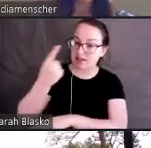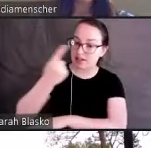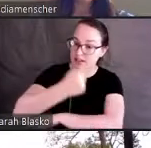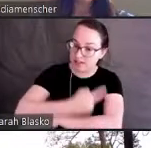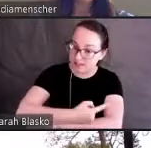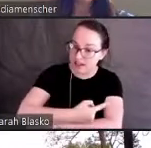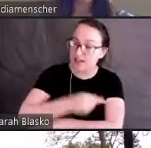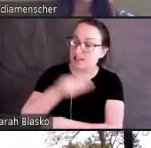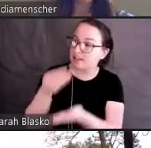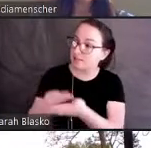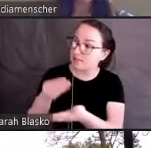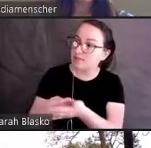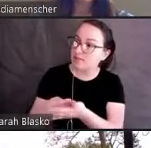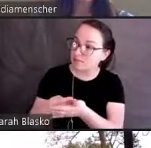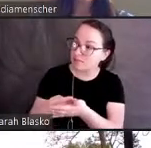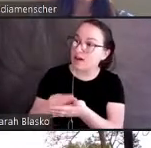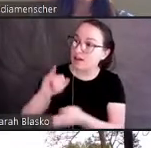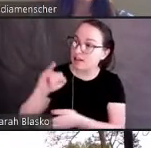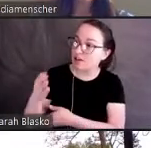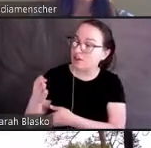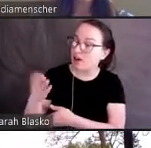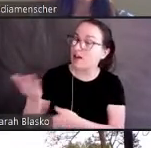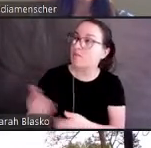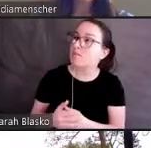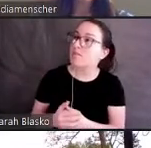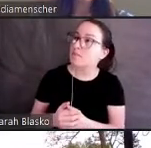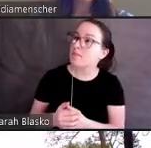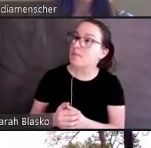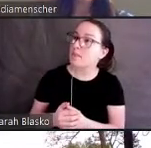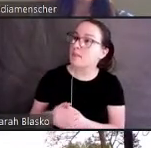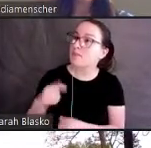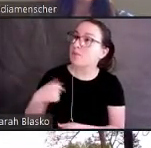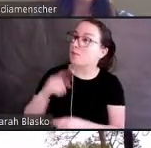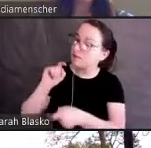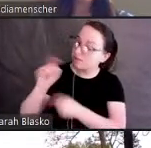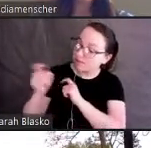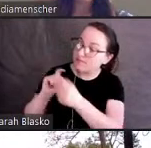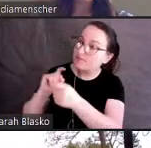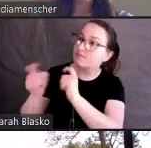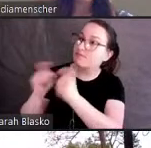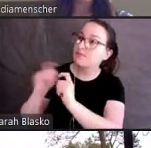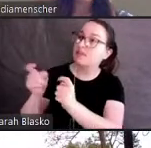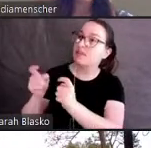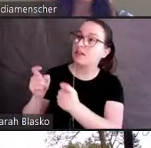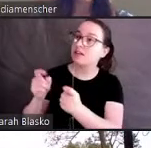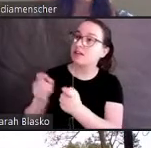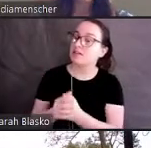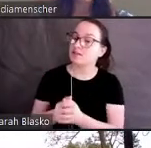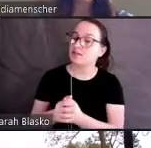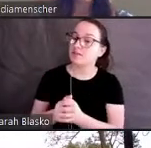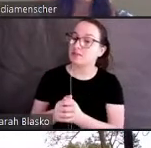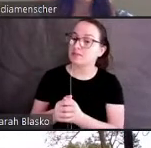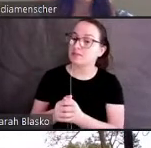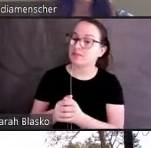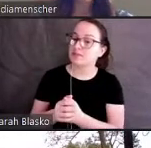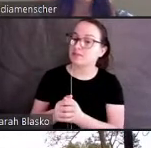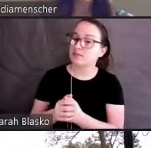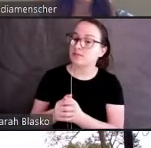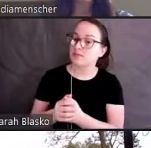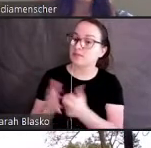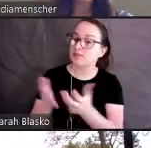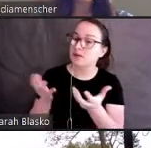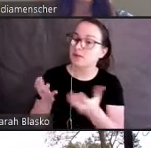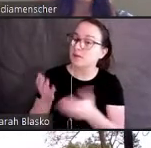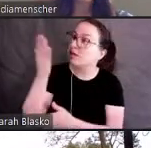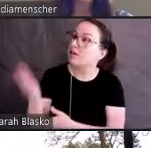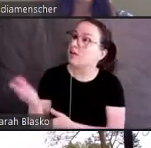salaries. We're giving to you this offering, wanting you to bless